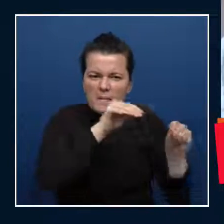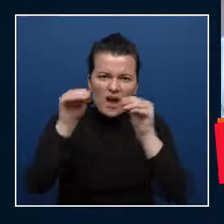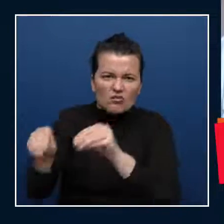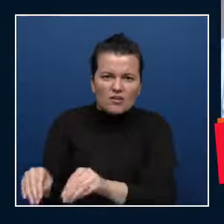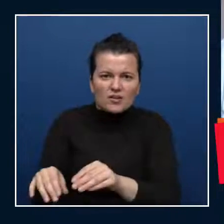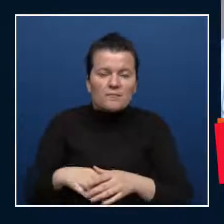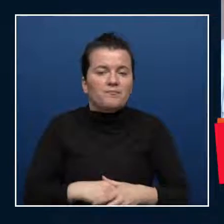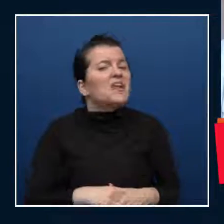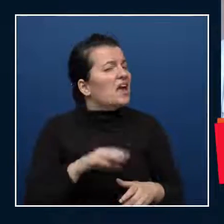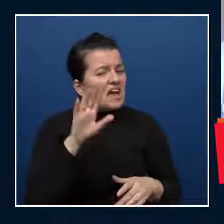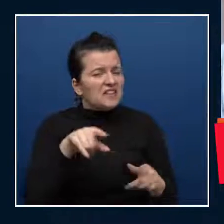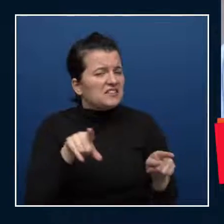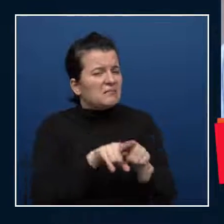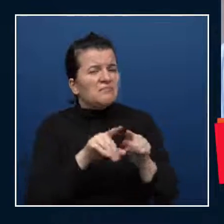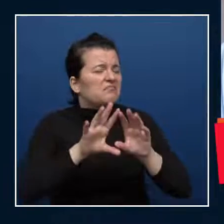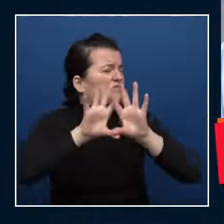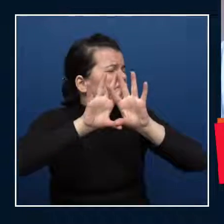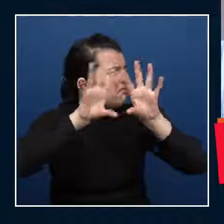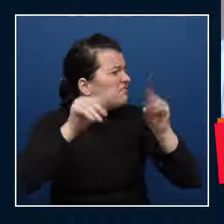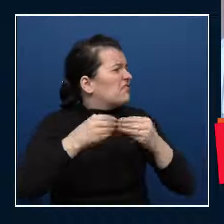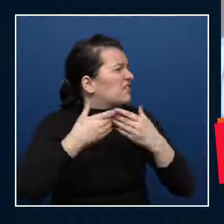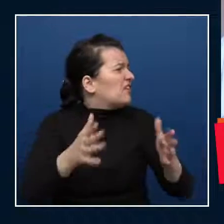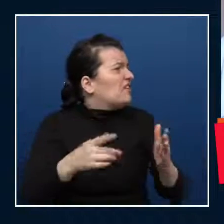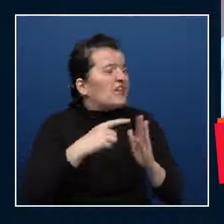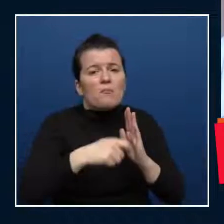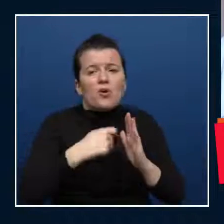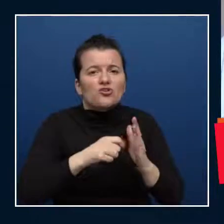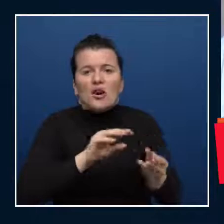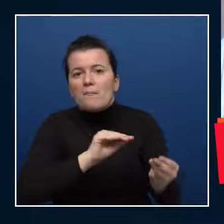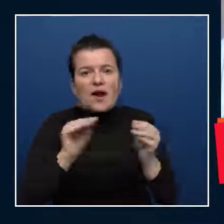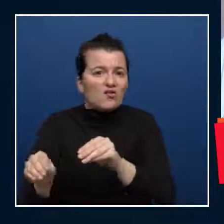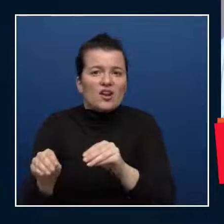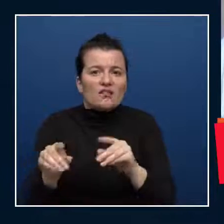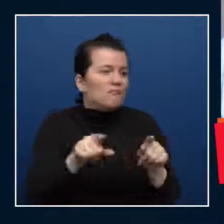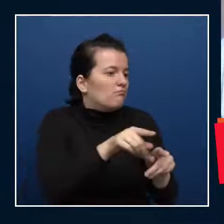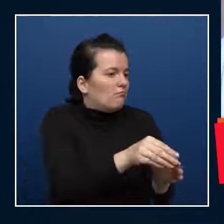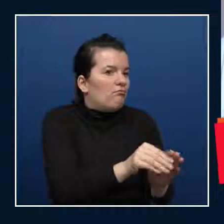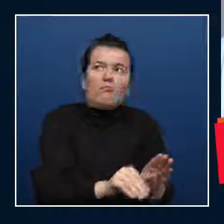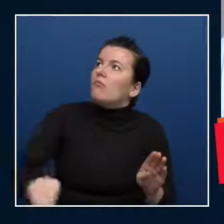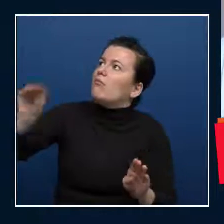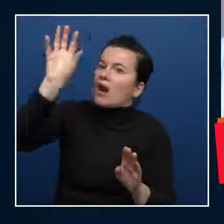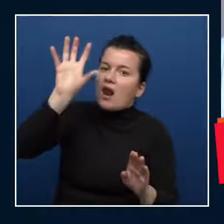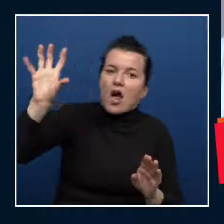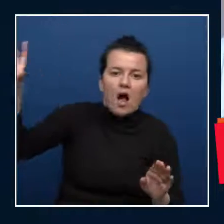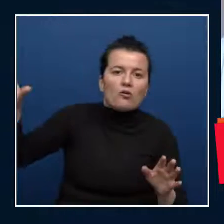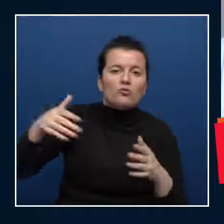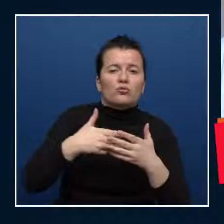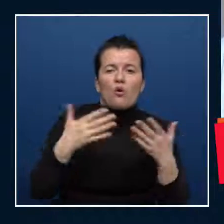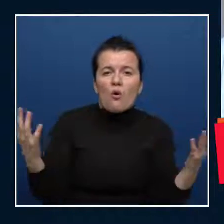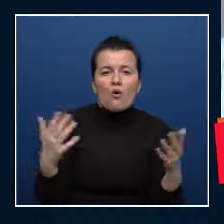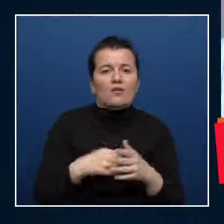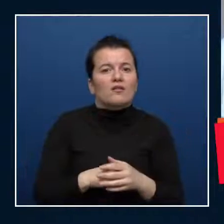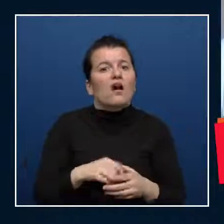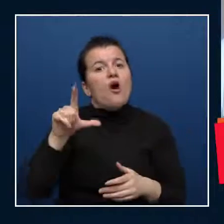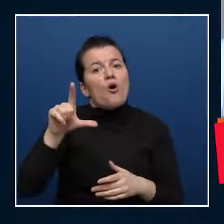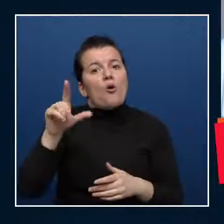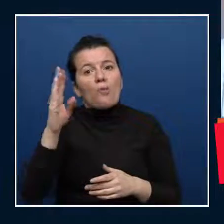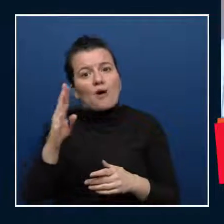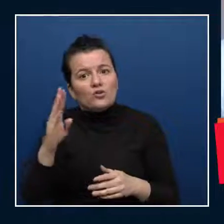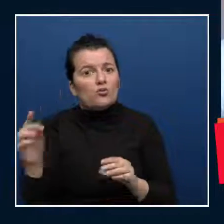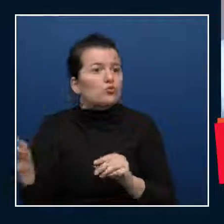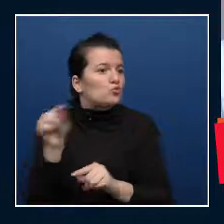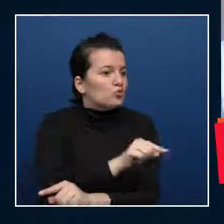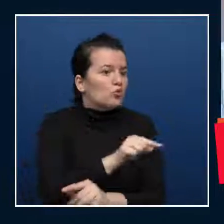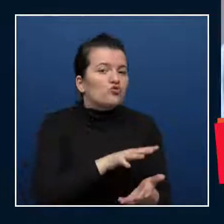saying, if you're migrating from on-prem up into the cloud. If you're migrating your endpoints from, say, a load balancer to traffic manager, you